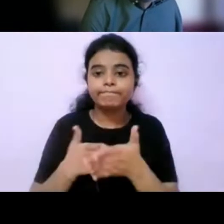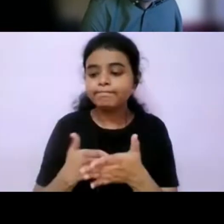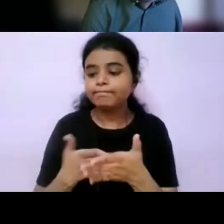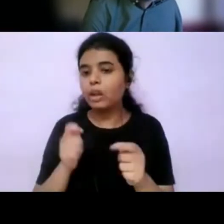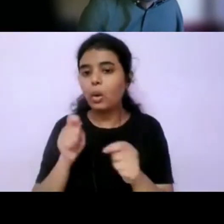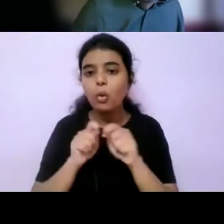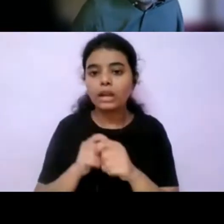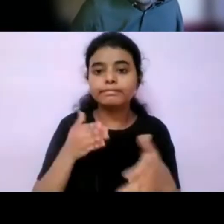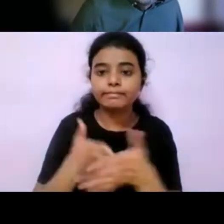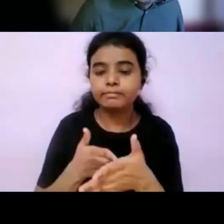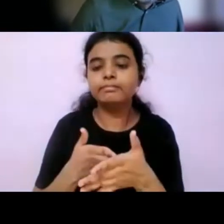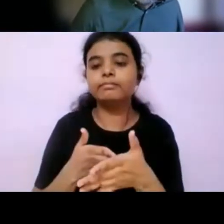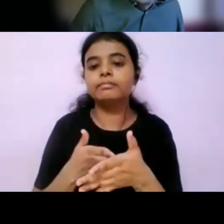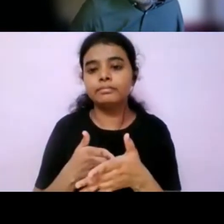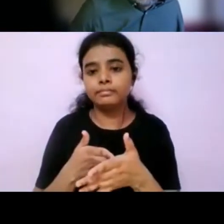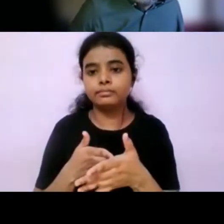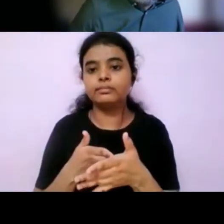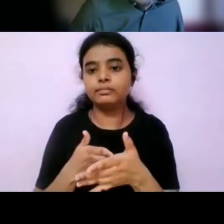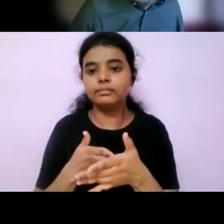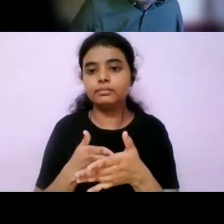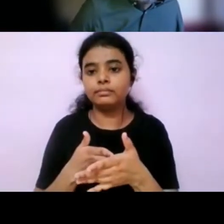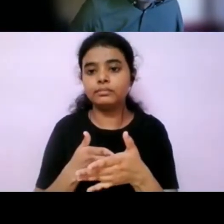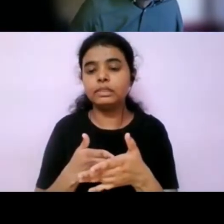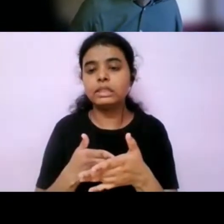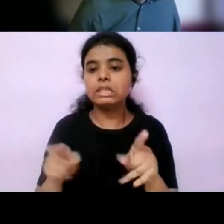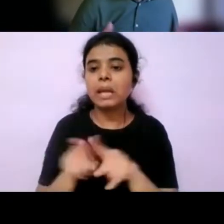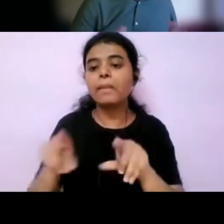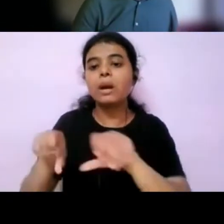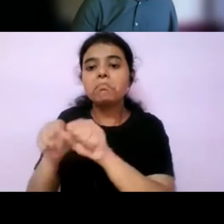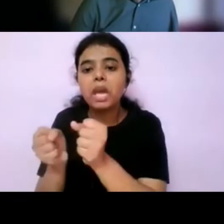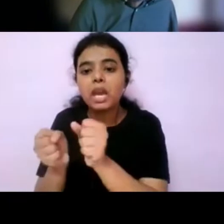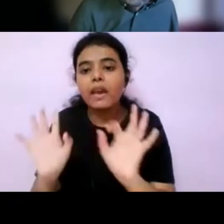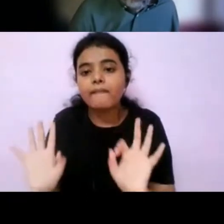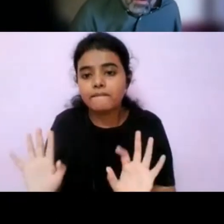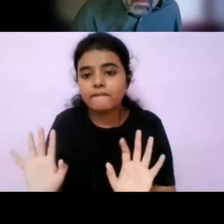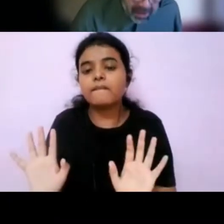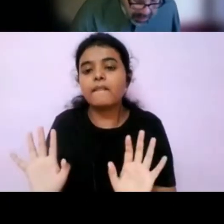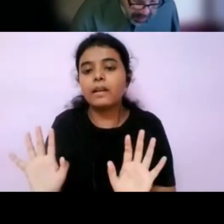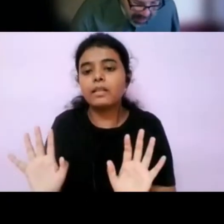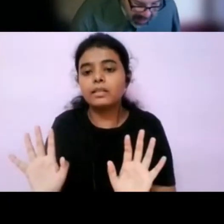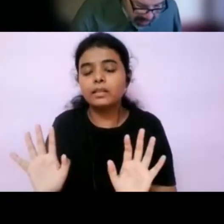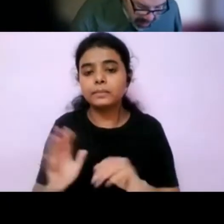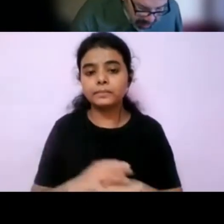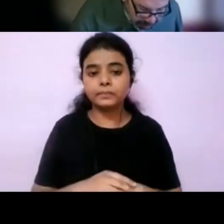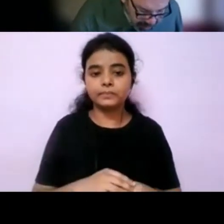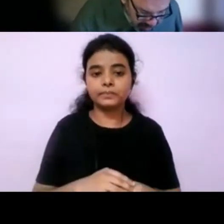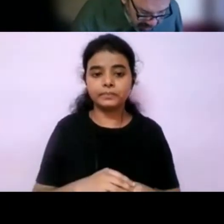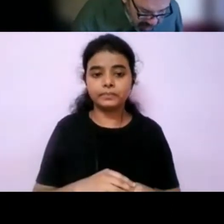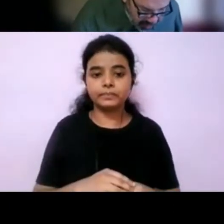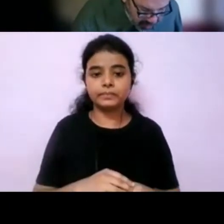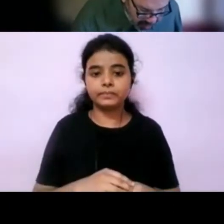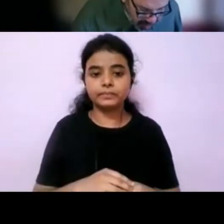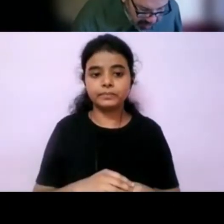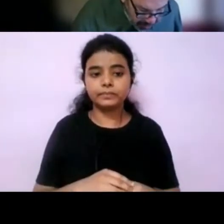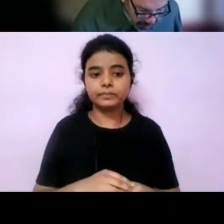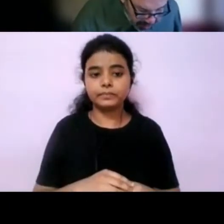bodily variations, designated impairments rather than those imposed upon people. So she